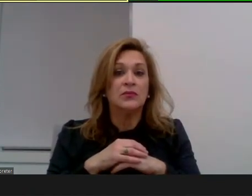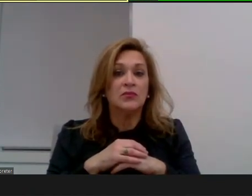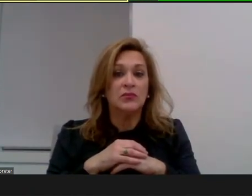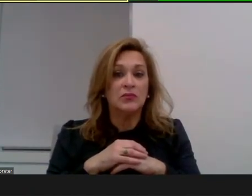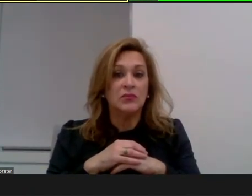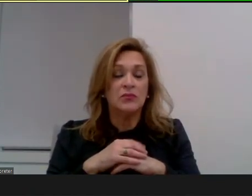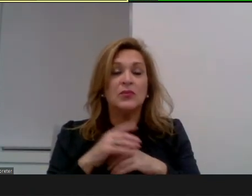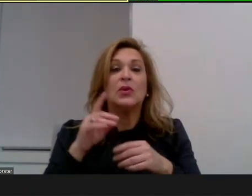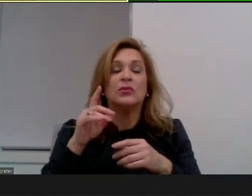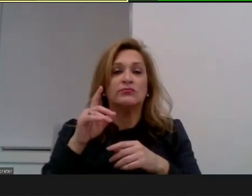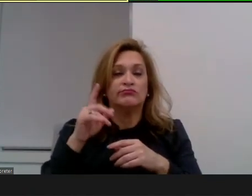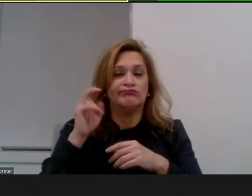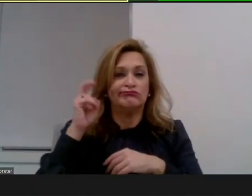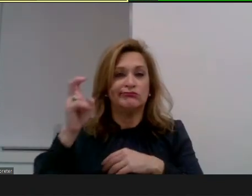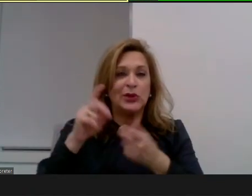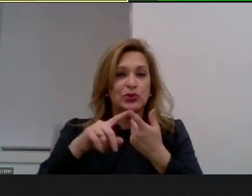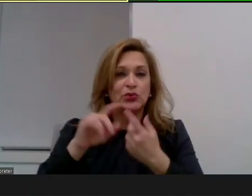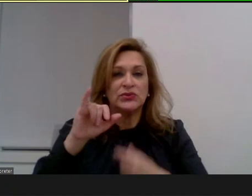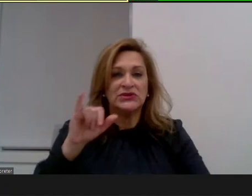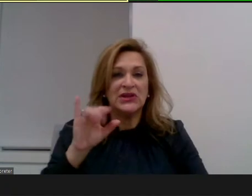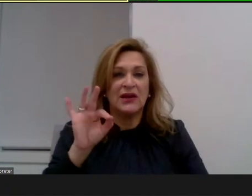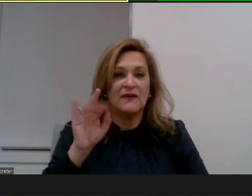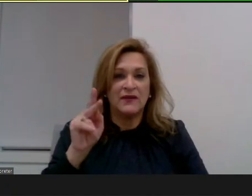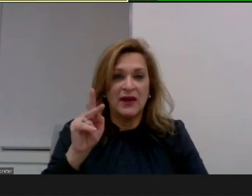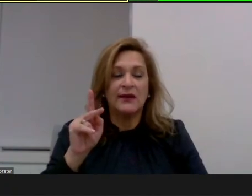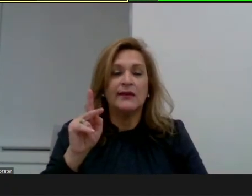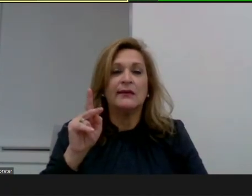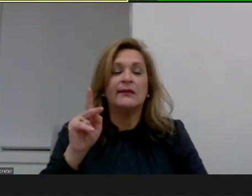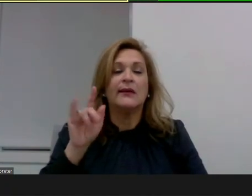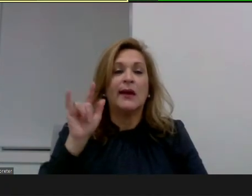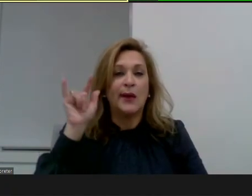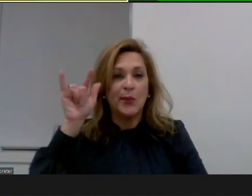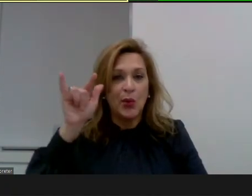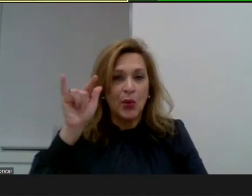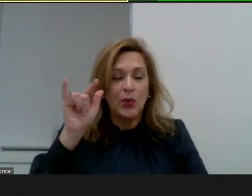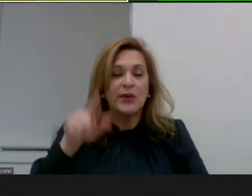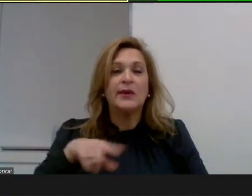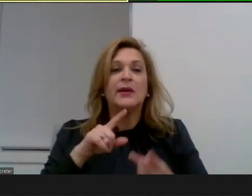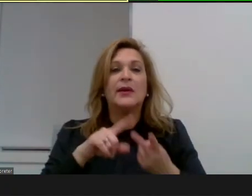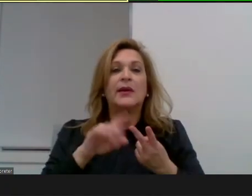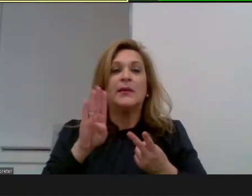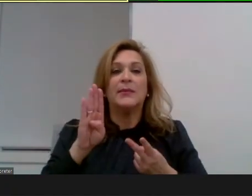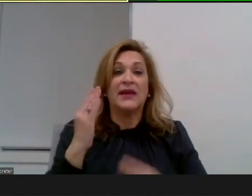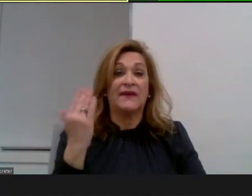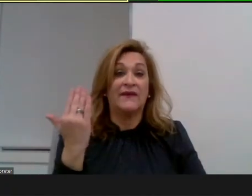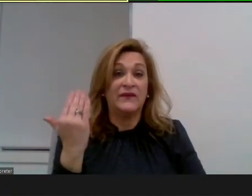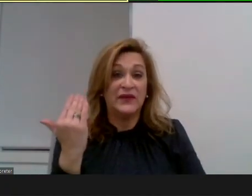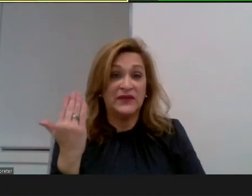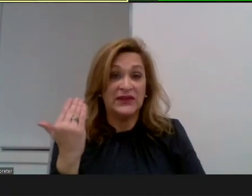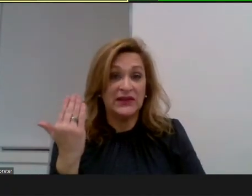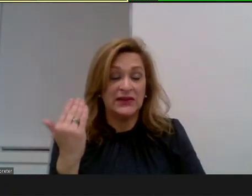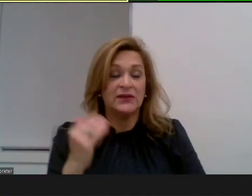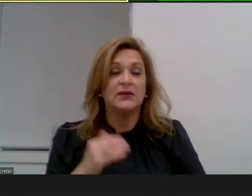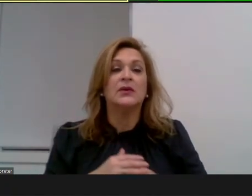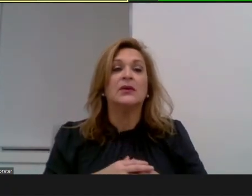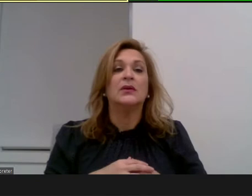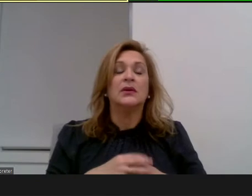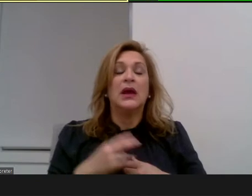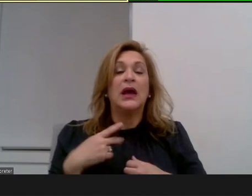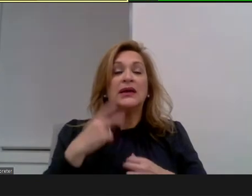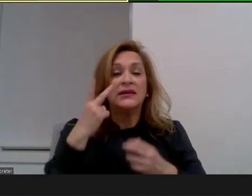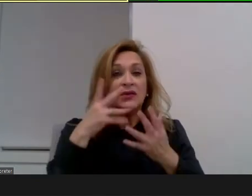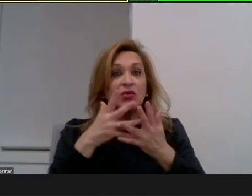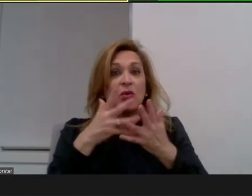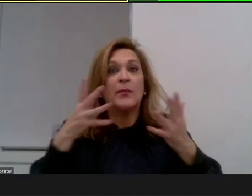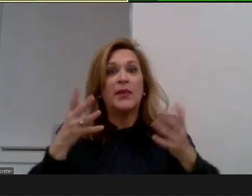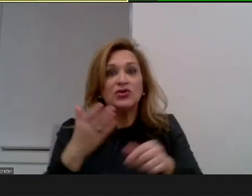JFK Airport, the B-15, JFK Airport to Woodall. And I've seen much more